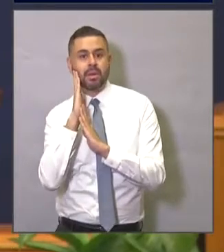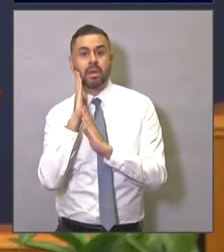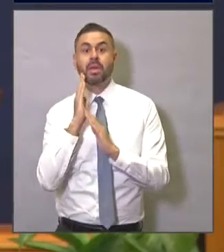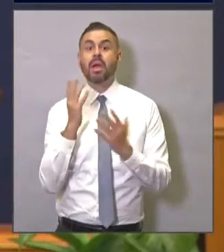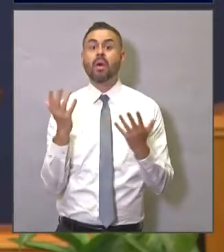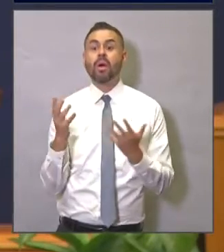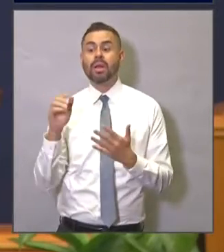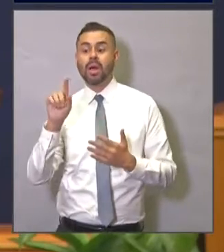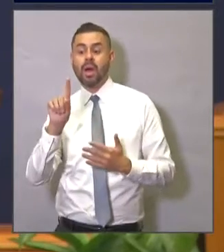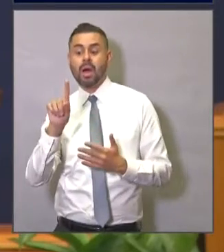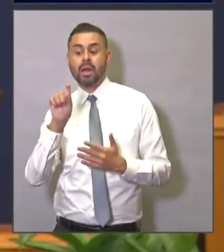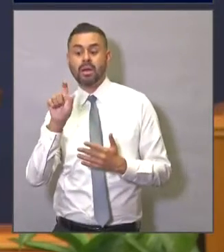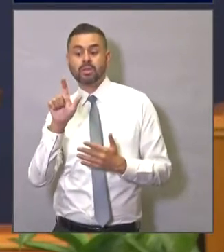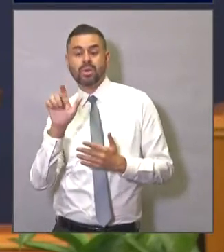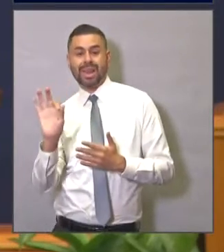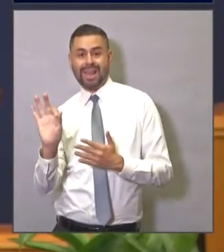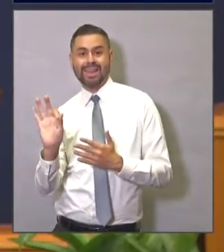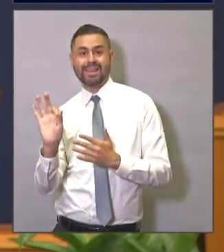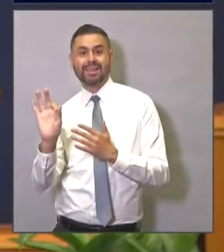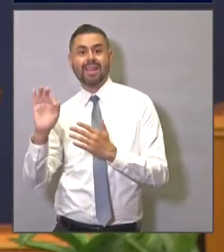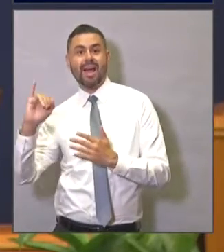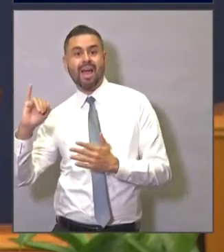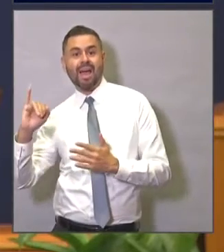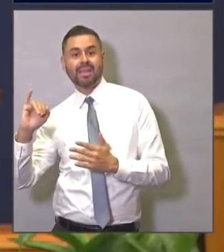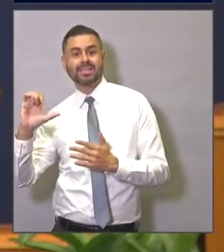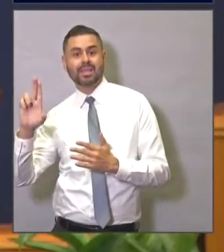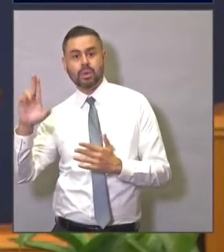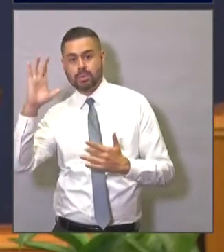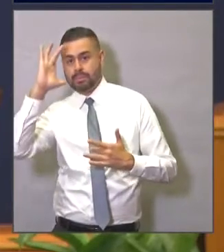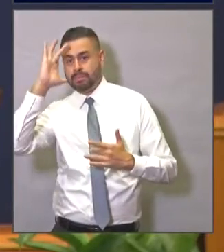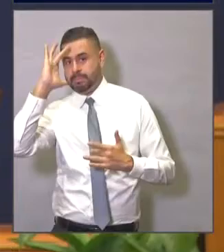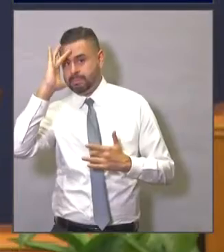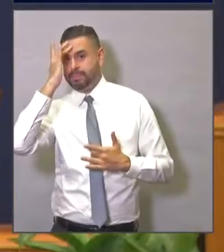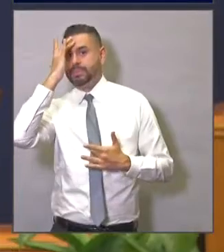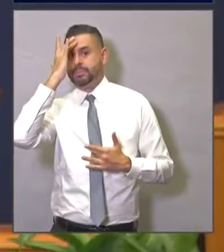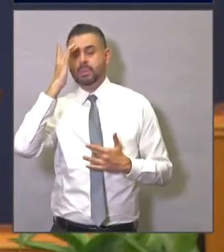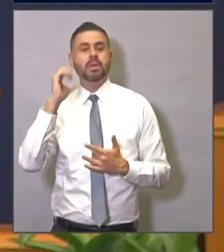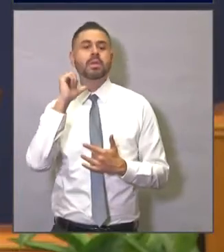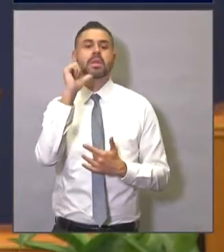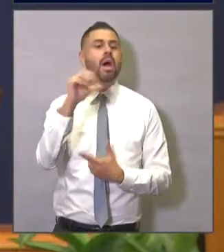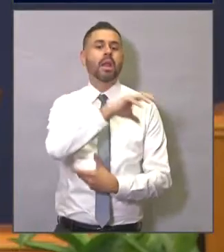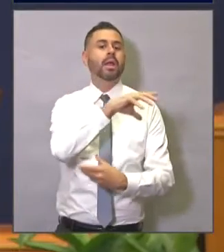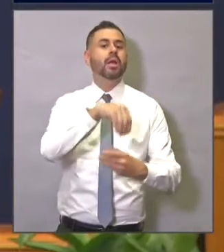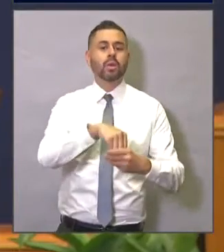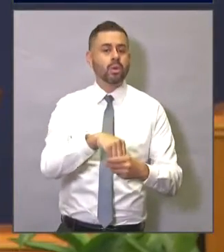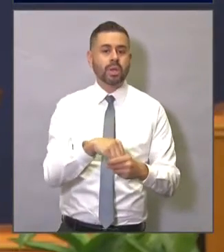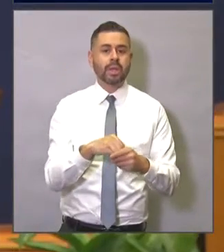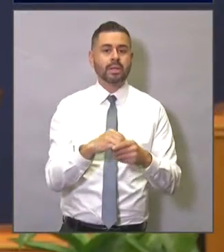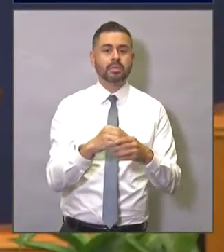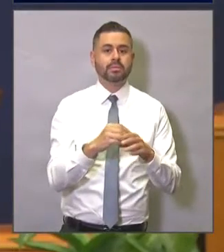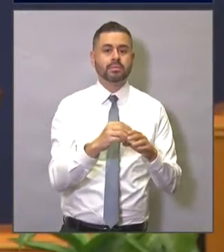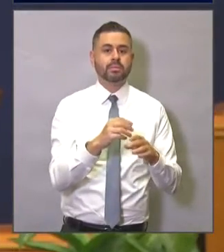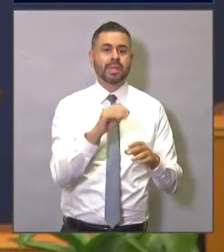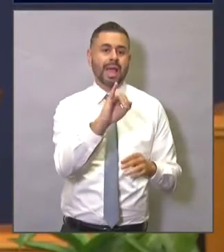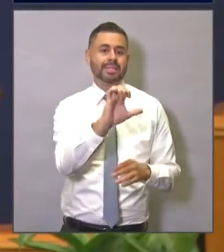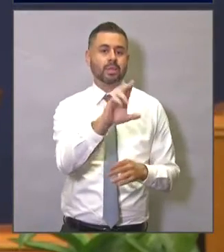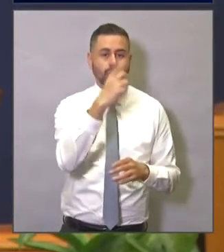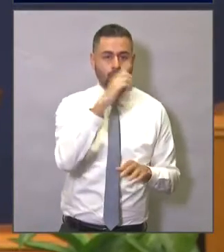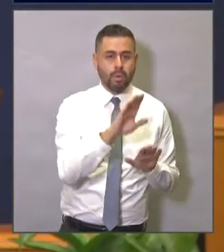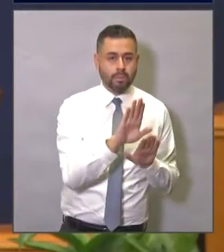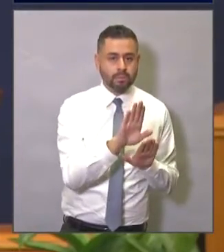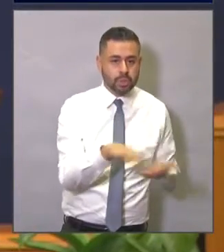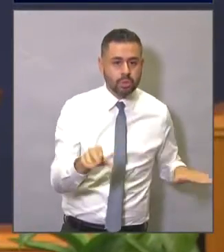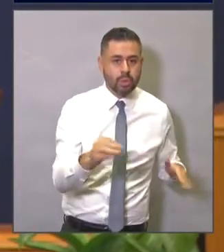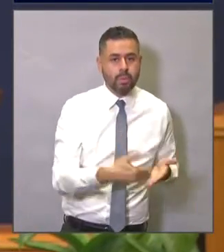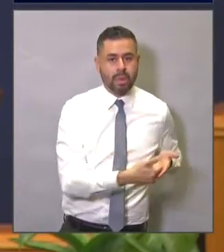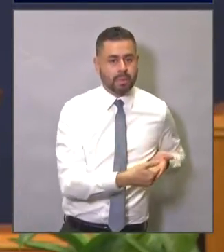129 available ICU beds, and that both of those numbers exclude neonatal intensive care unit or NICU beds. The